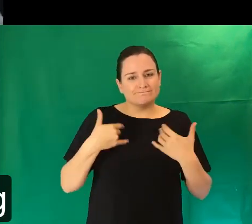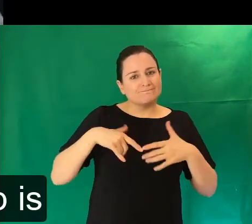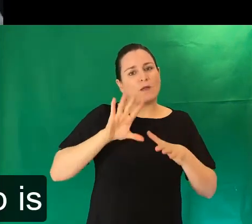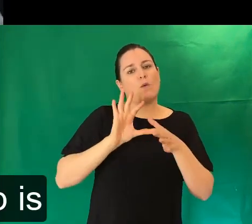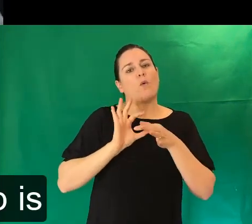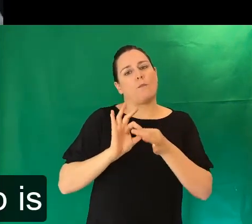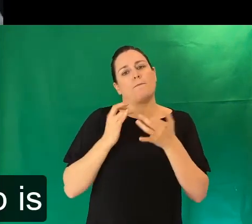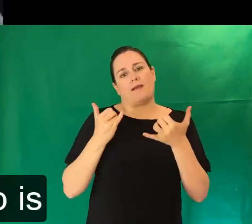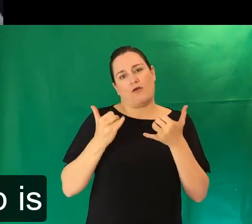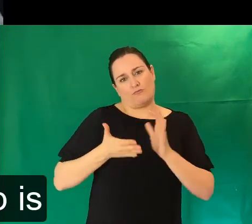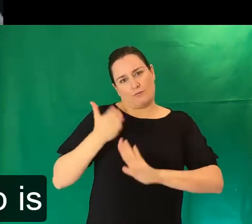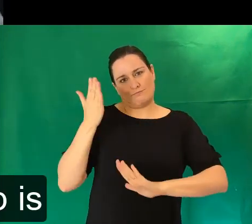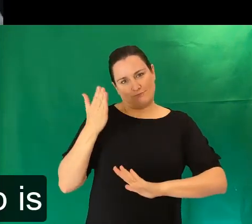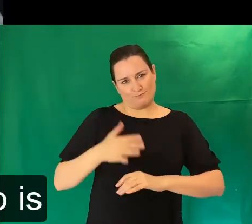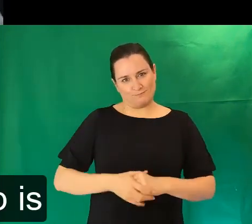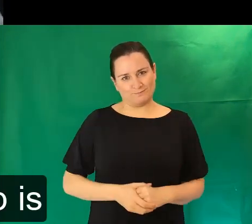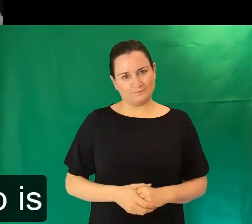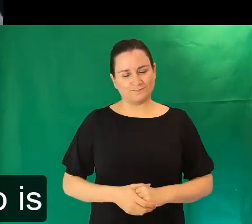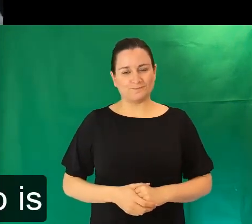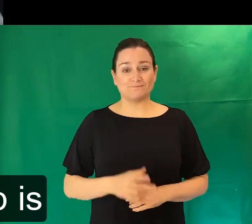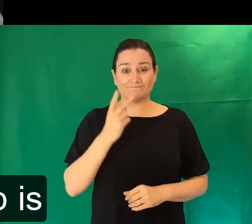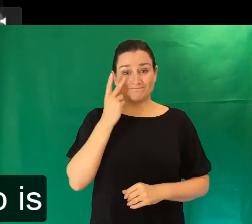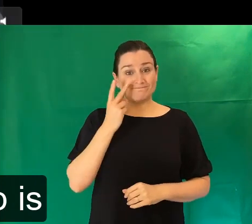now going home.